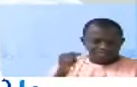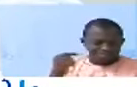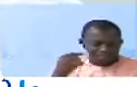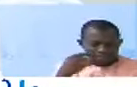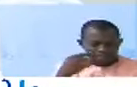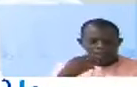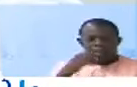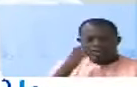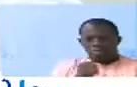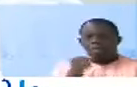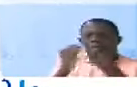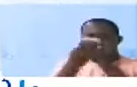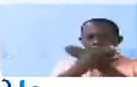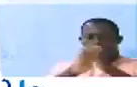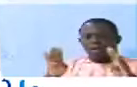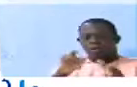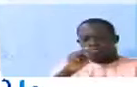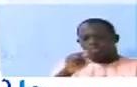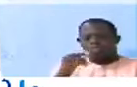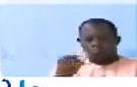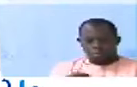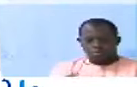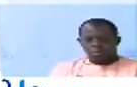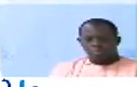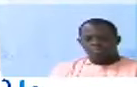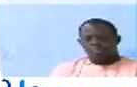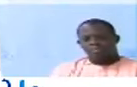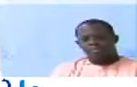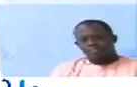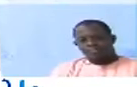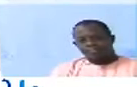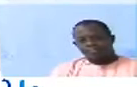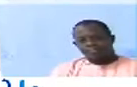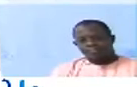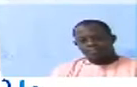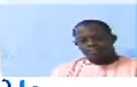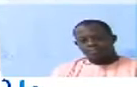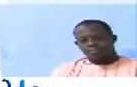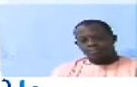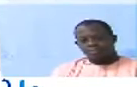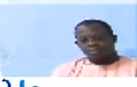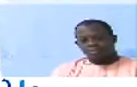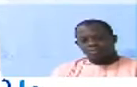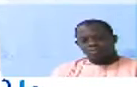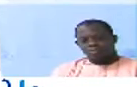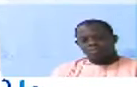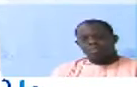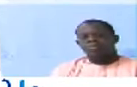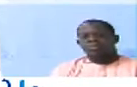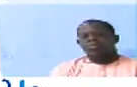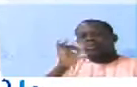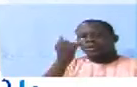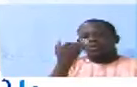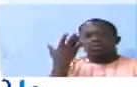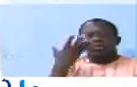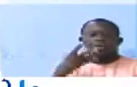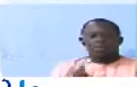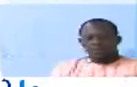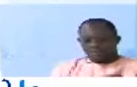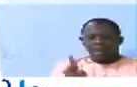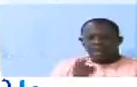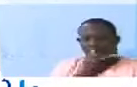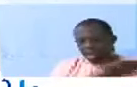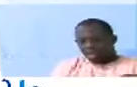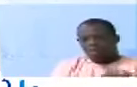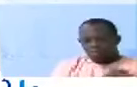la. Wolu ni bail di wato la. Yes, when they allowed us to bail us, mol